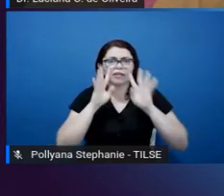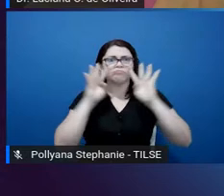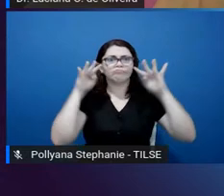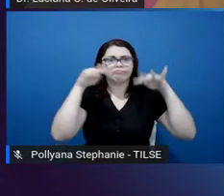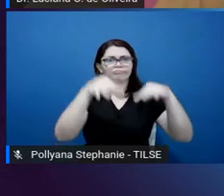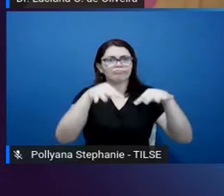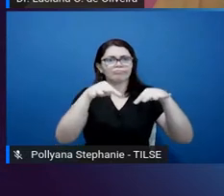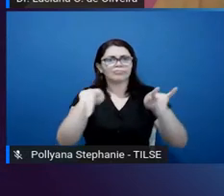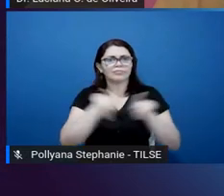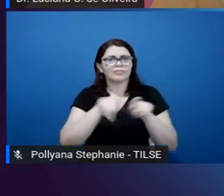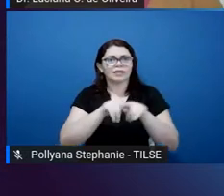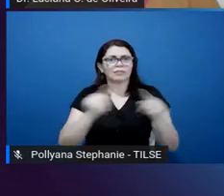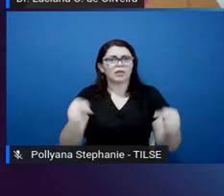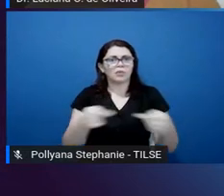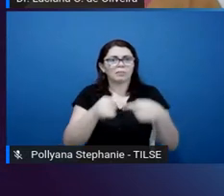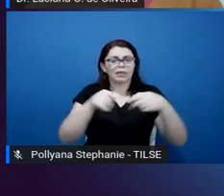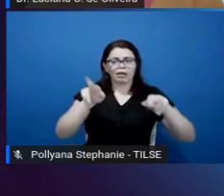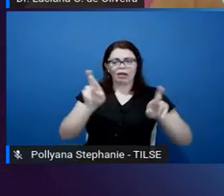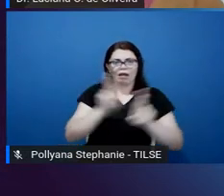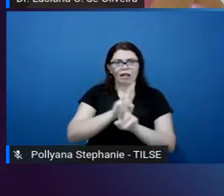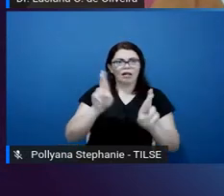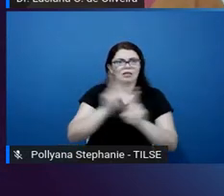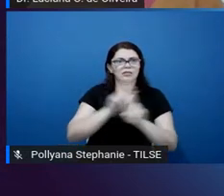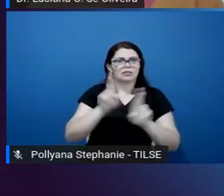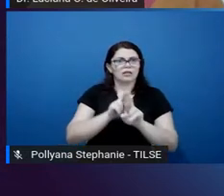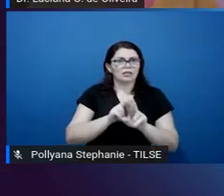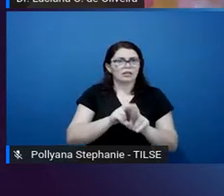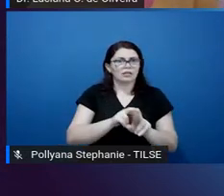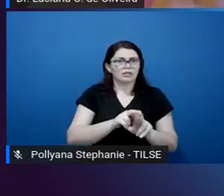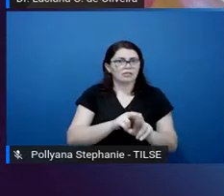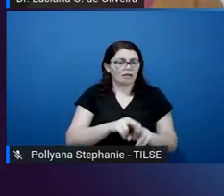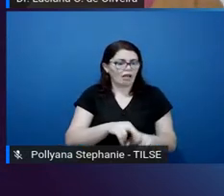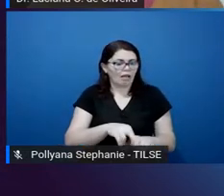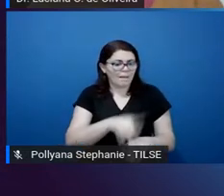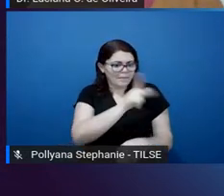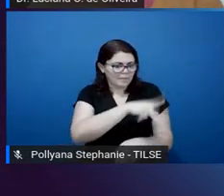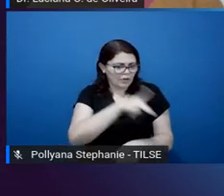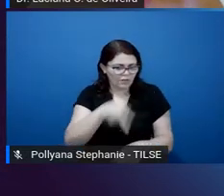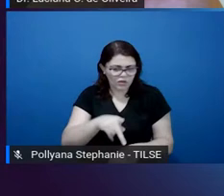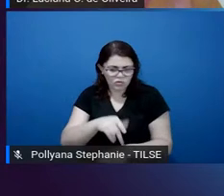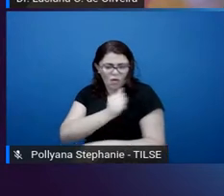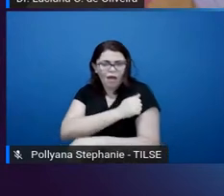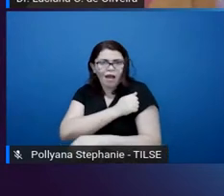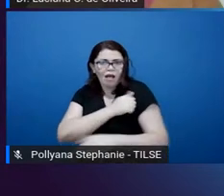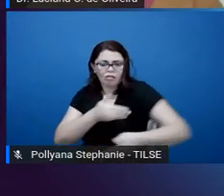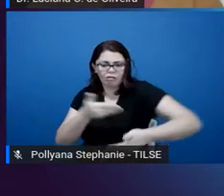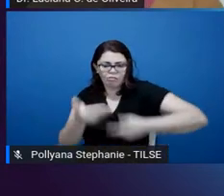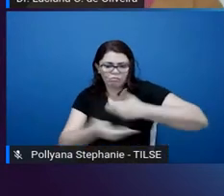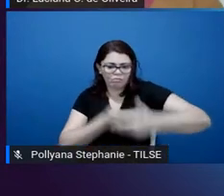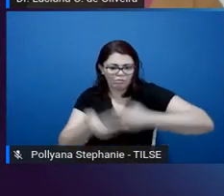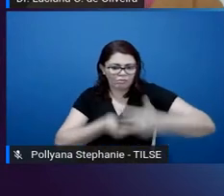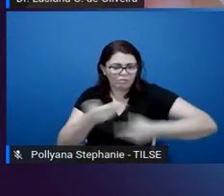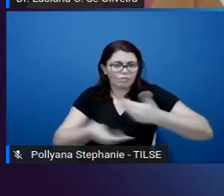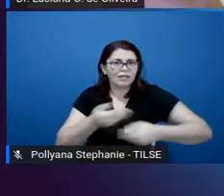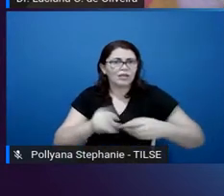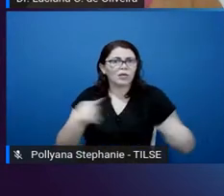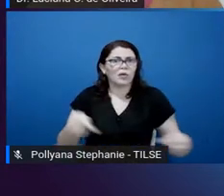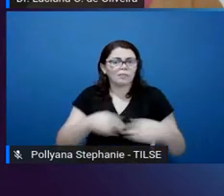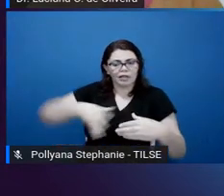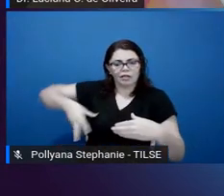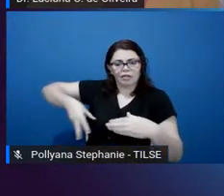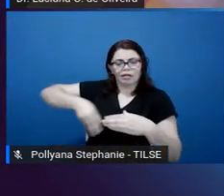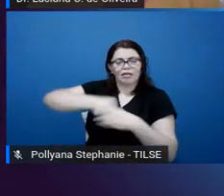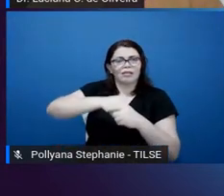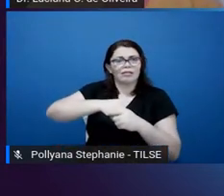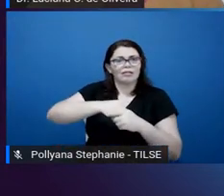about relationships. Teachers and learners relate languages in their repertoire to each